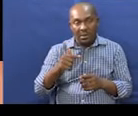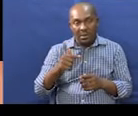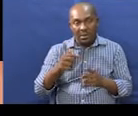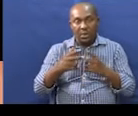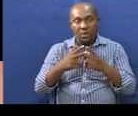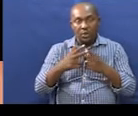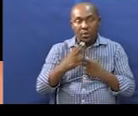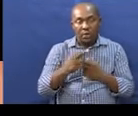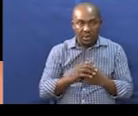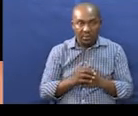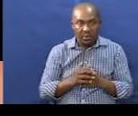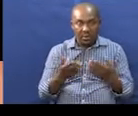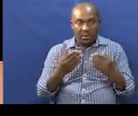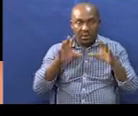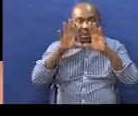retained